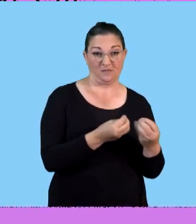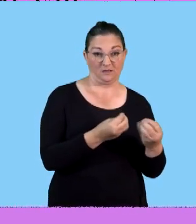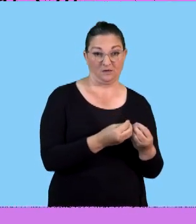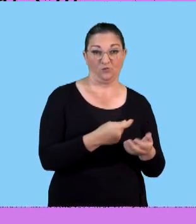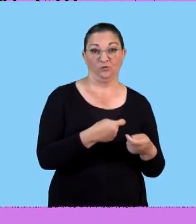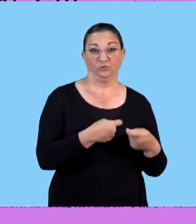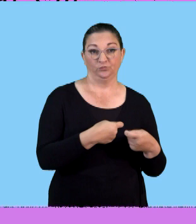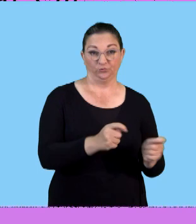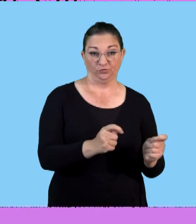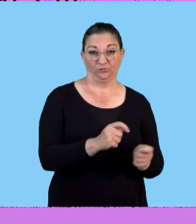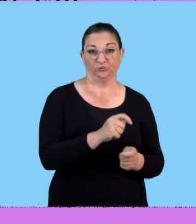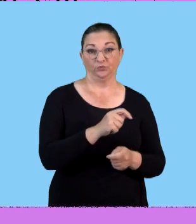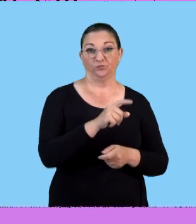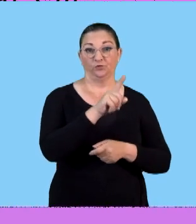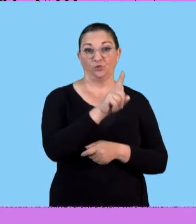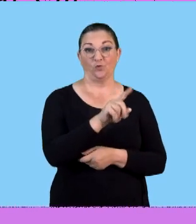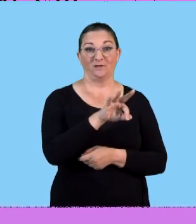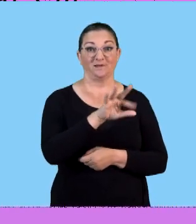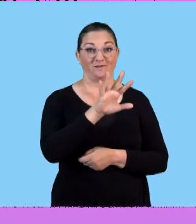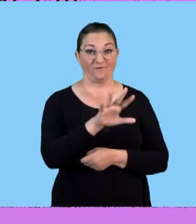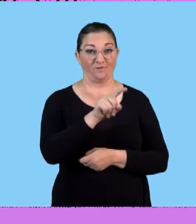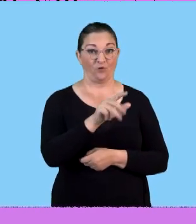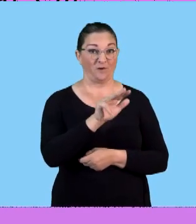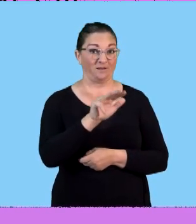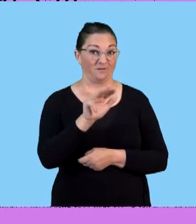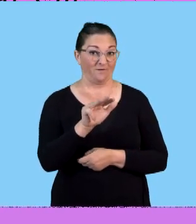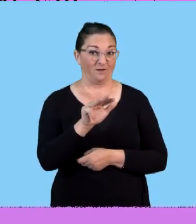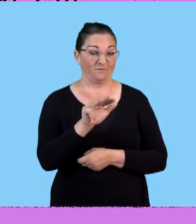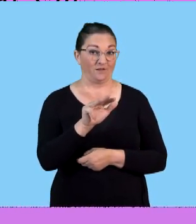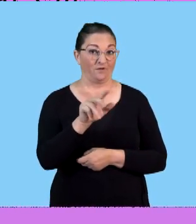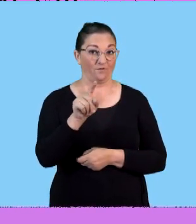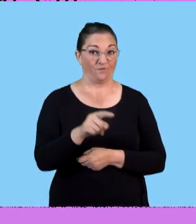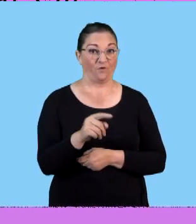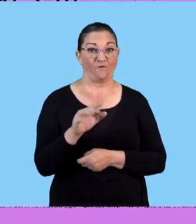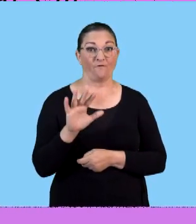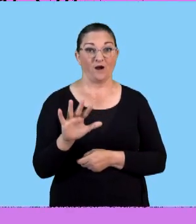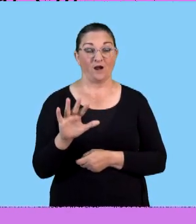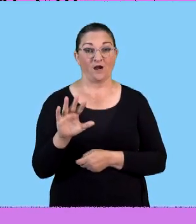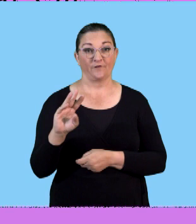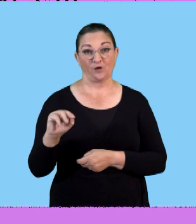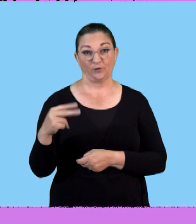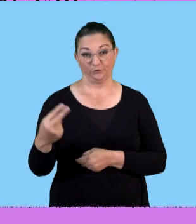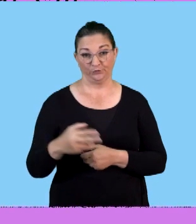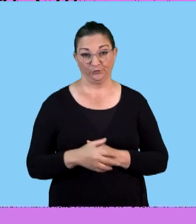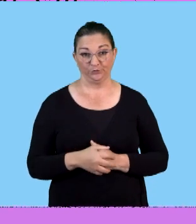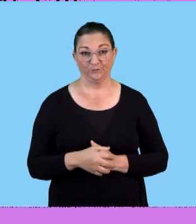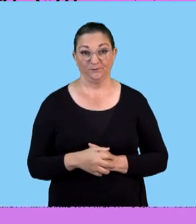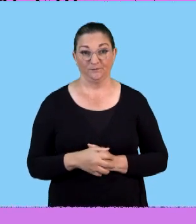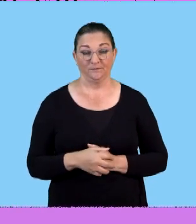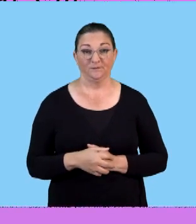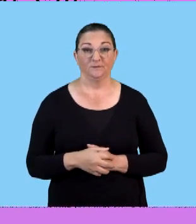is sold as or at 135 Rand 99 cents per 5 meters